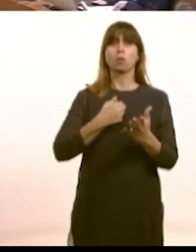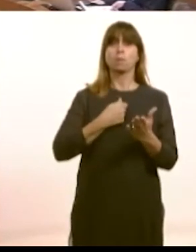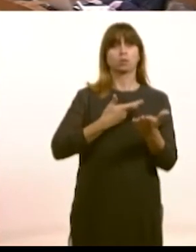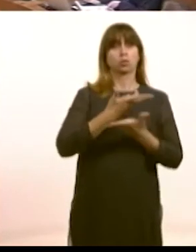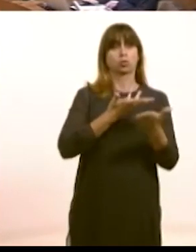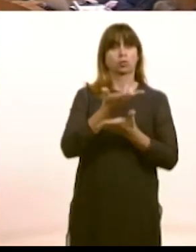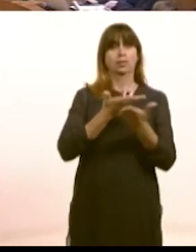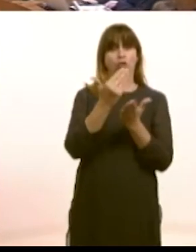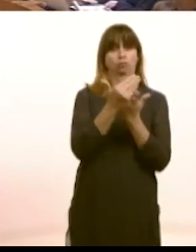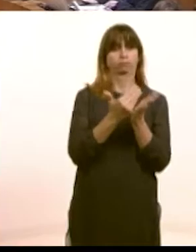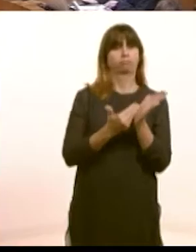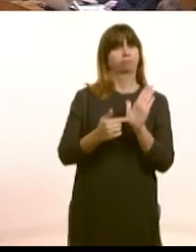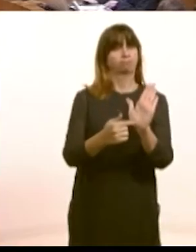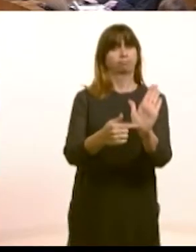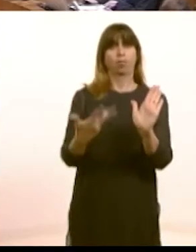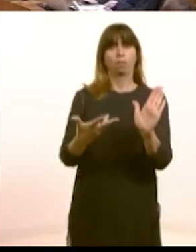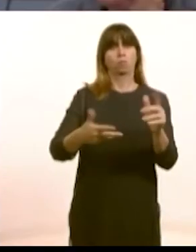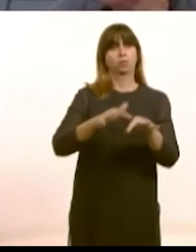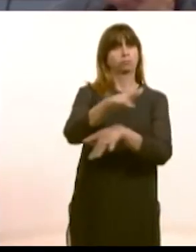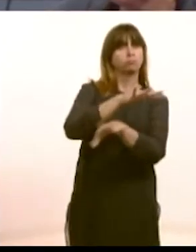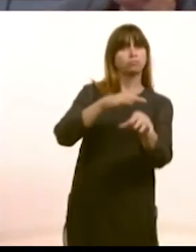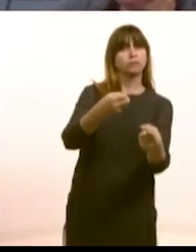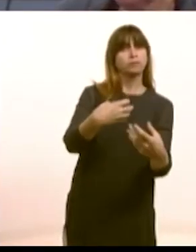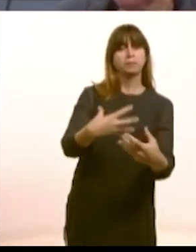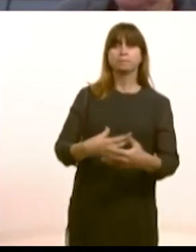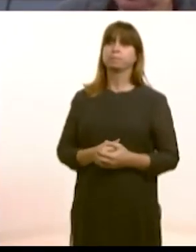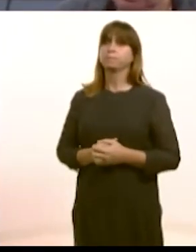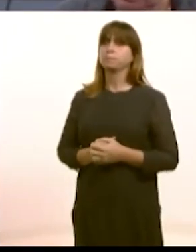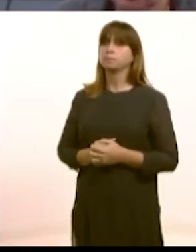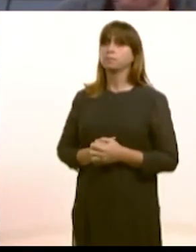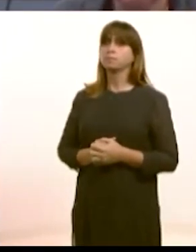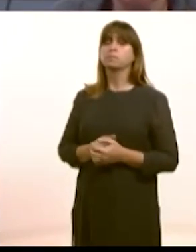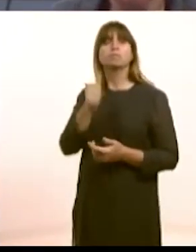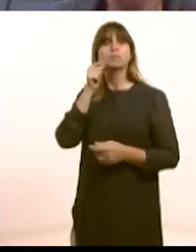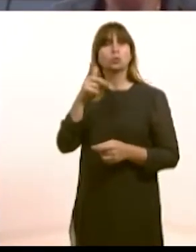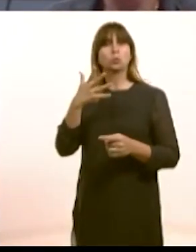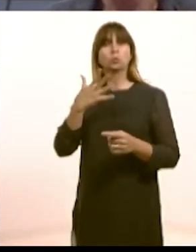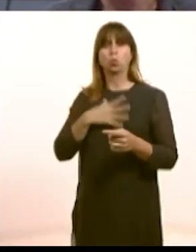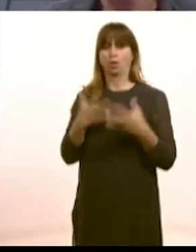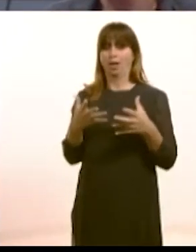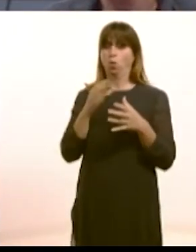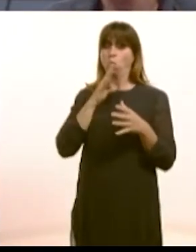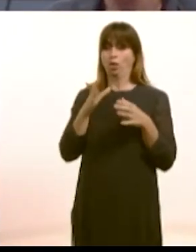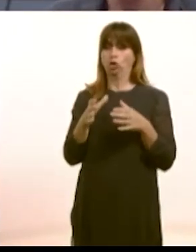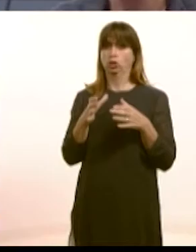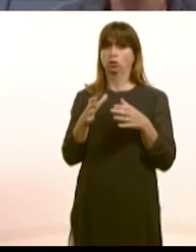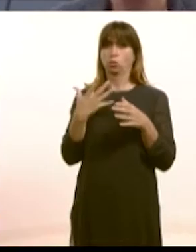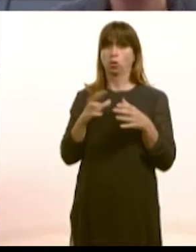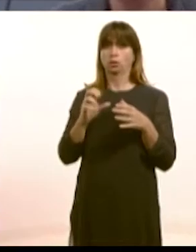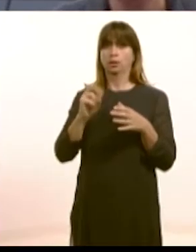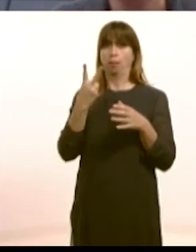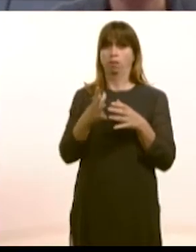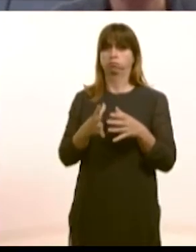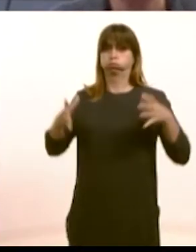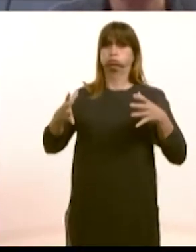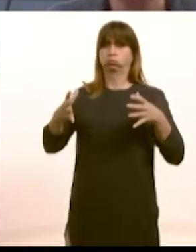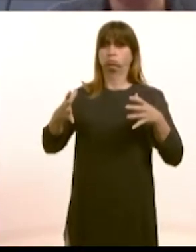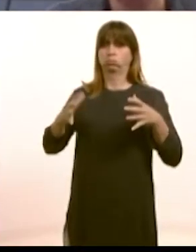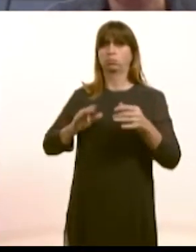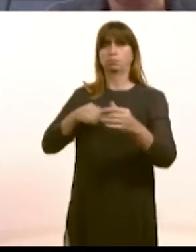Minister, I note that you declared support for the goal of doubling the number of Welsh speakers by 2050, but there was